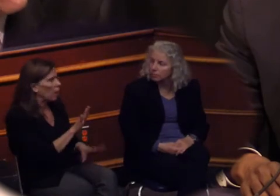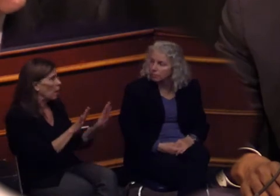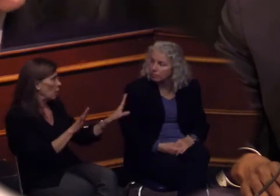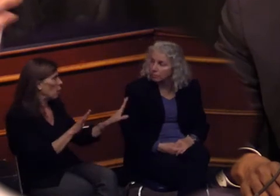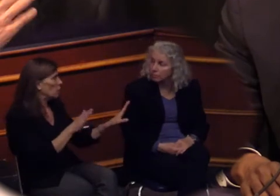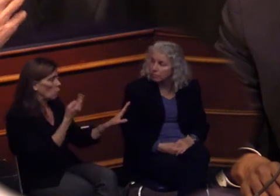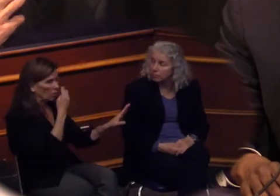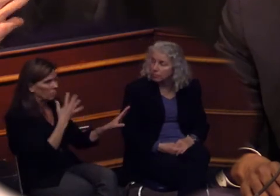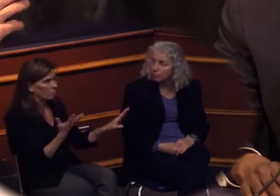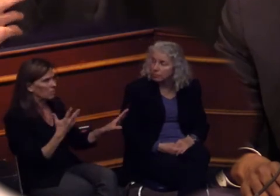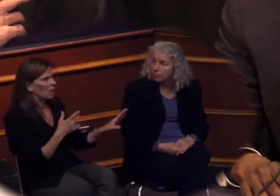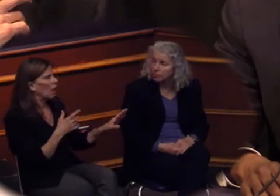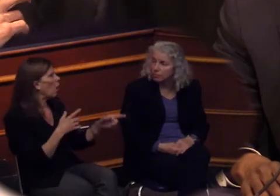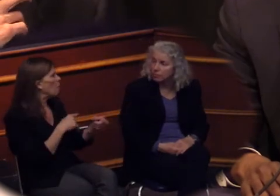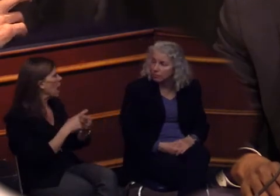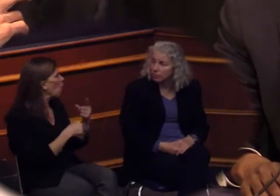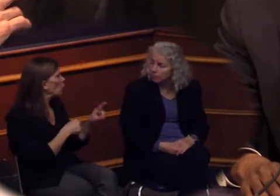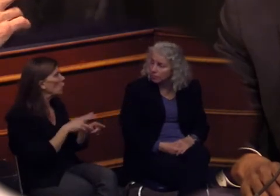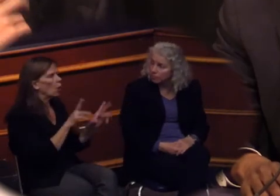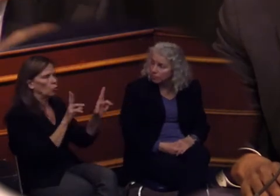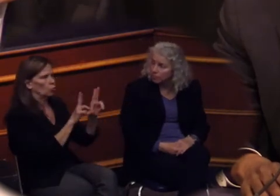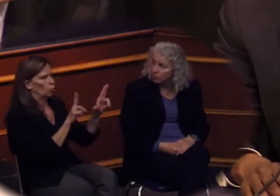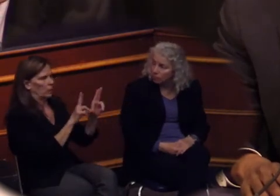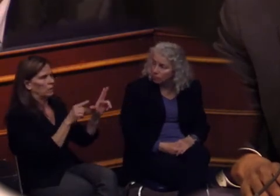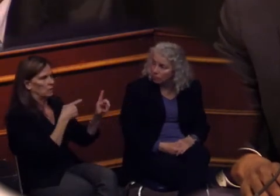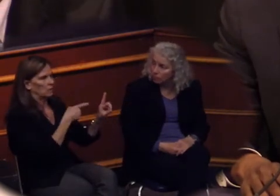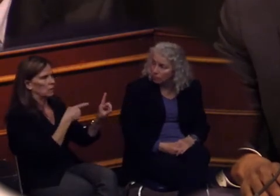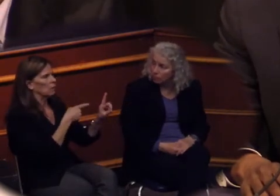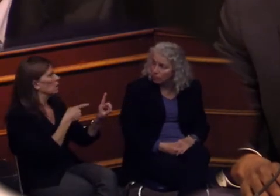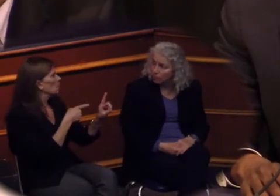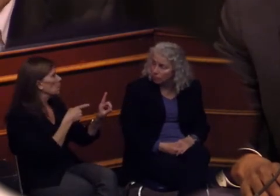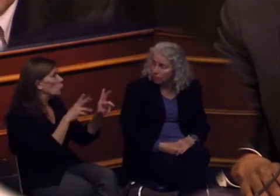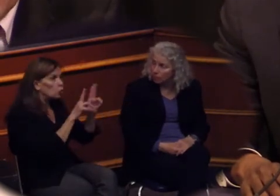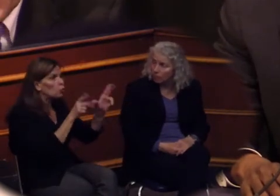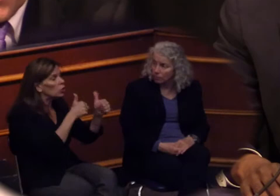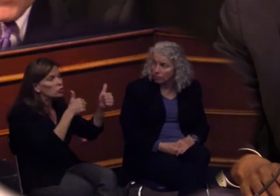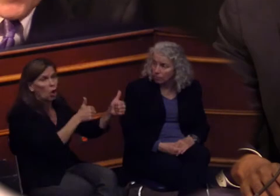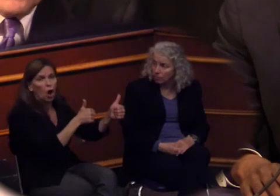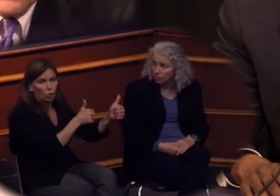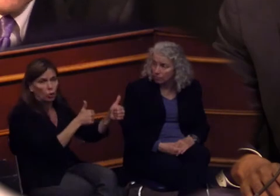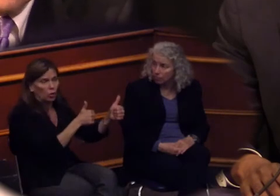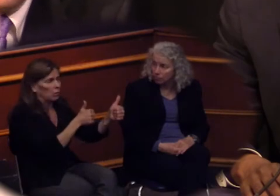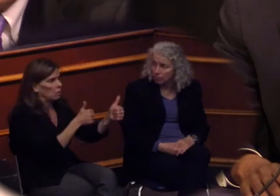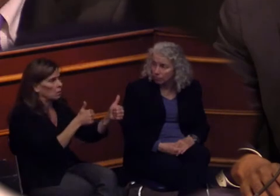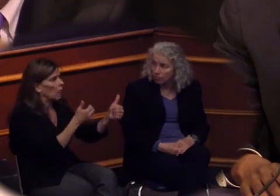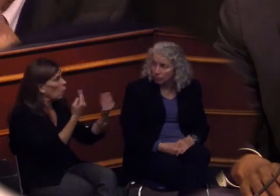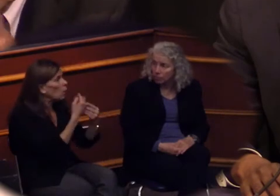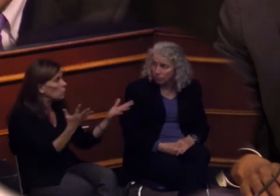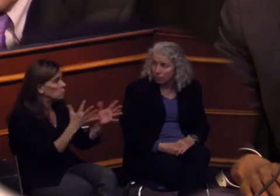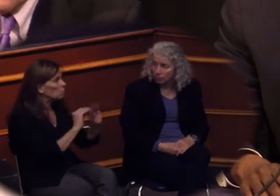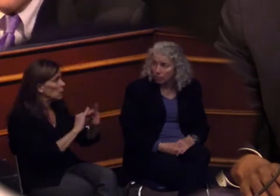public servants and unions. Unions are good. And I want to make it clear, you know,